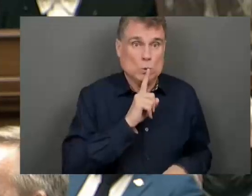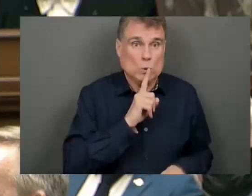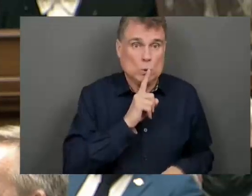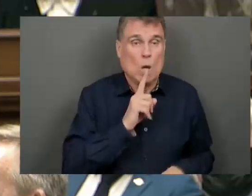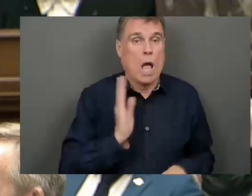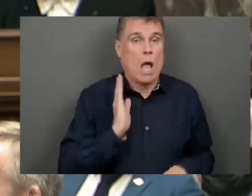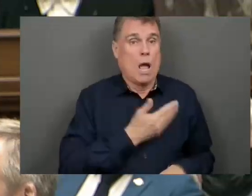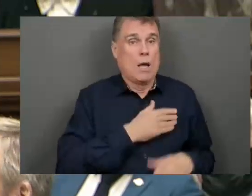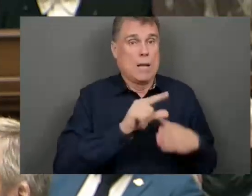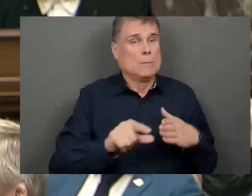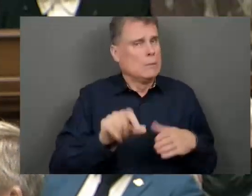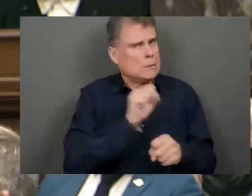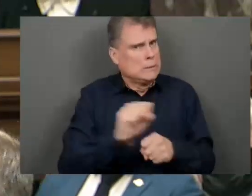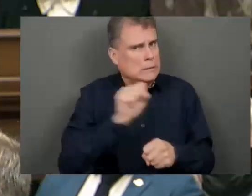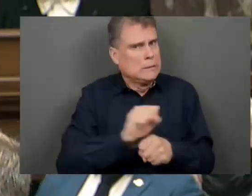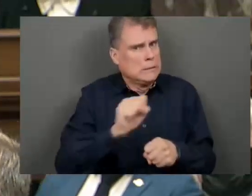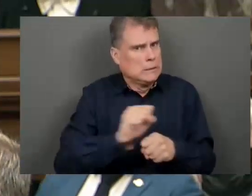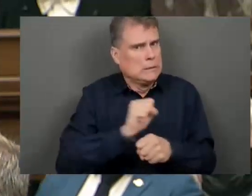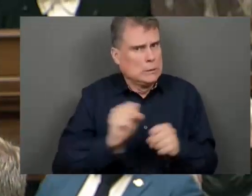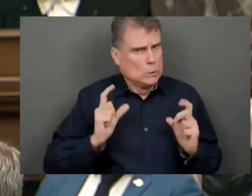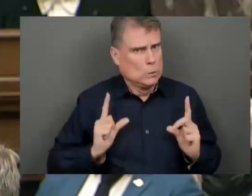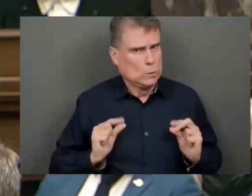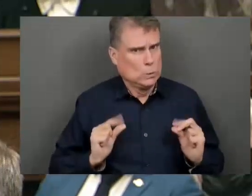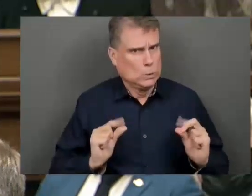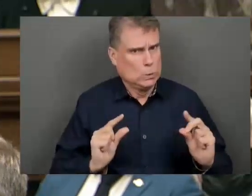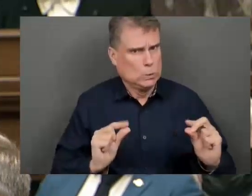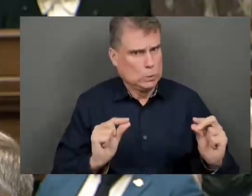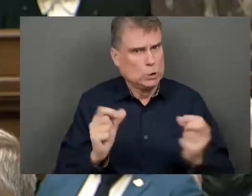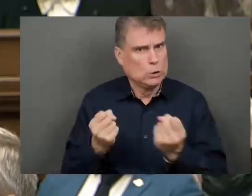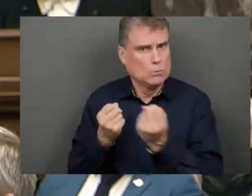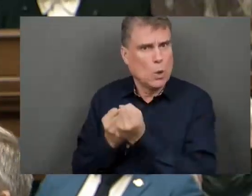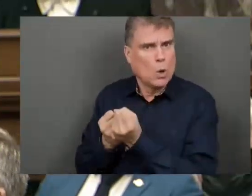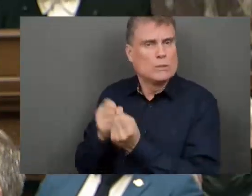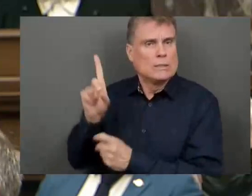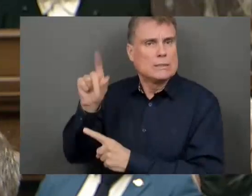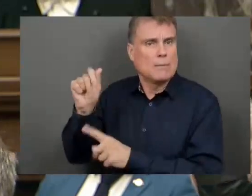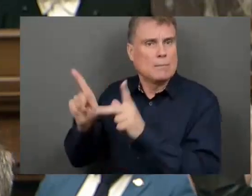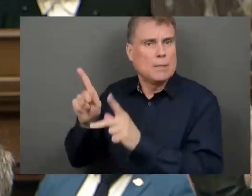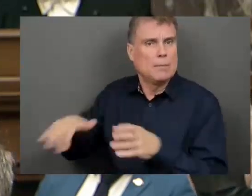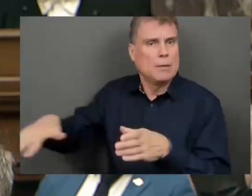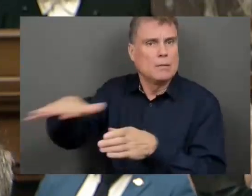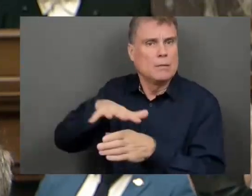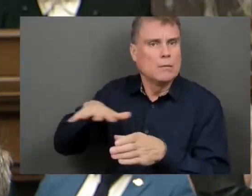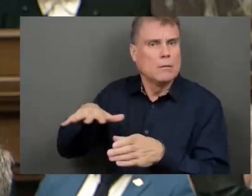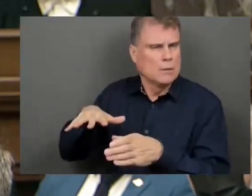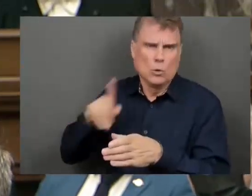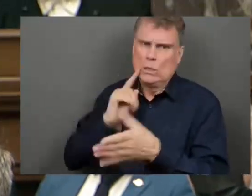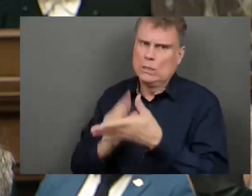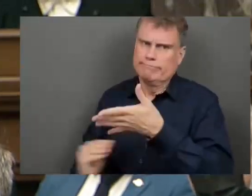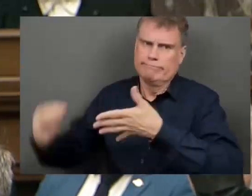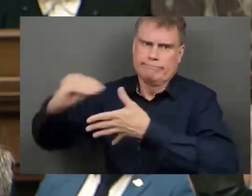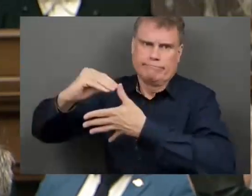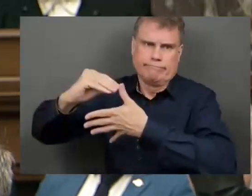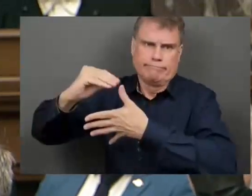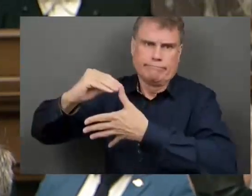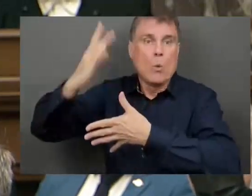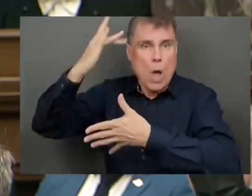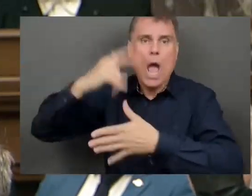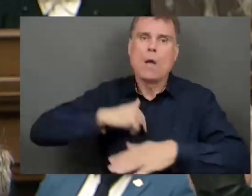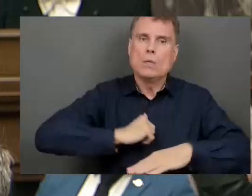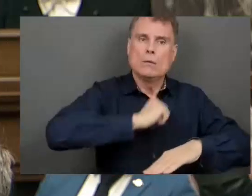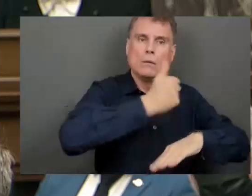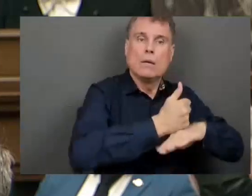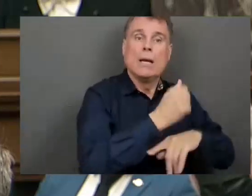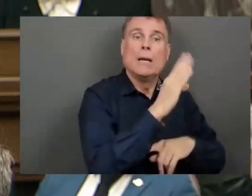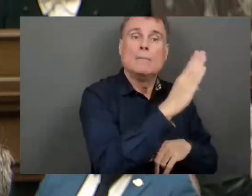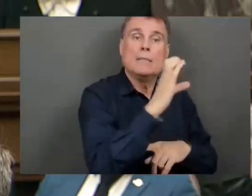people living with disabilities has been at the center of our work. That's why we brought in British Columbia's first accessibility legislation. That's